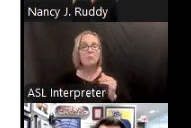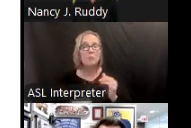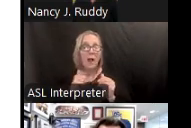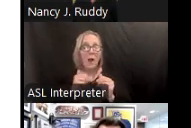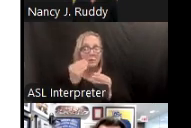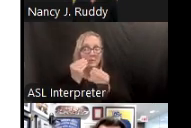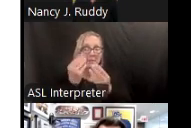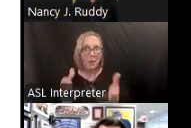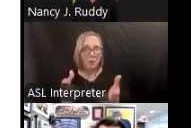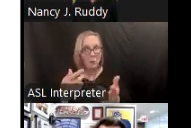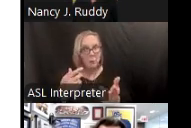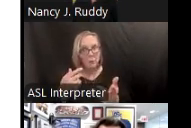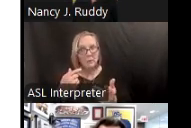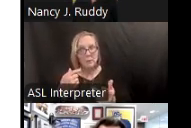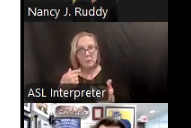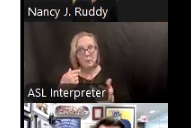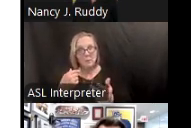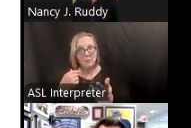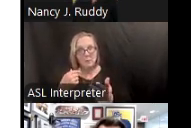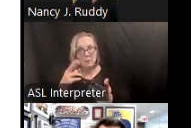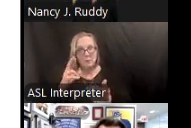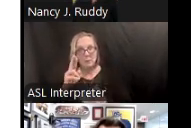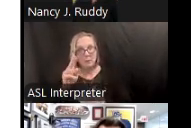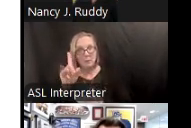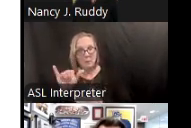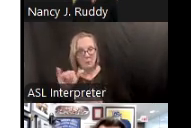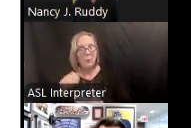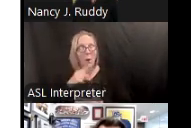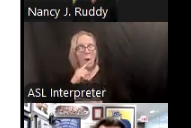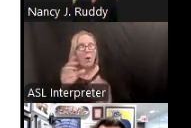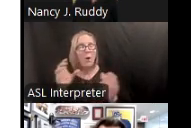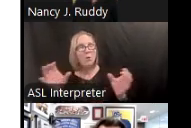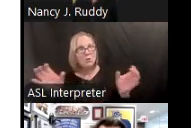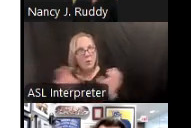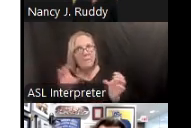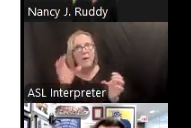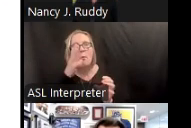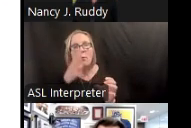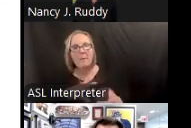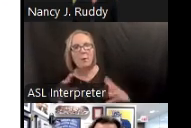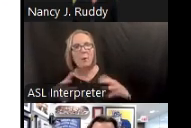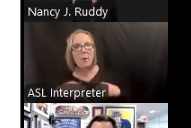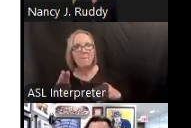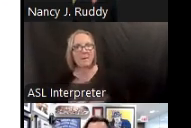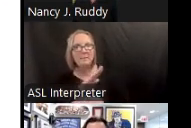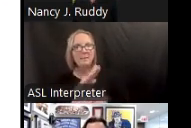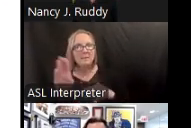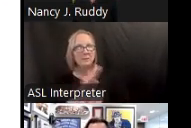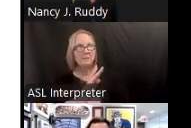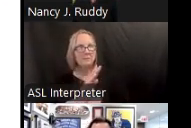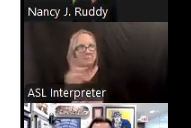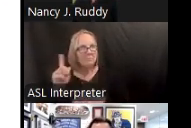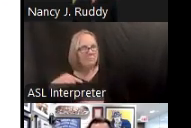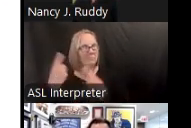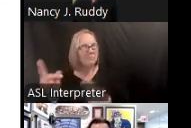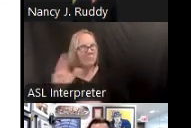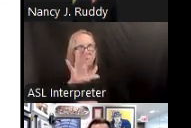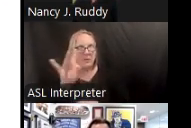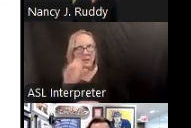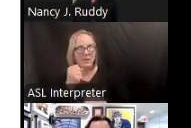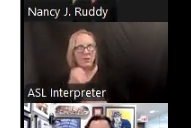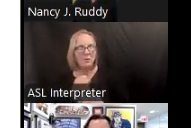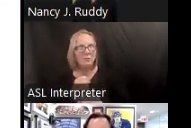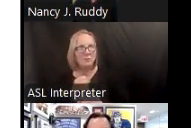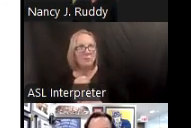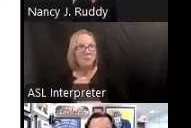Ruddy includes a certified women business enterprise that has been in existence for 38 years that implements all of